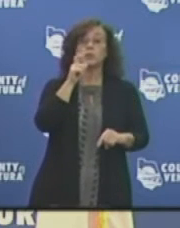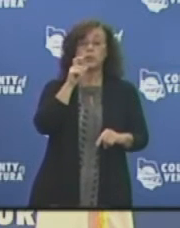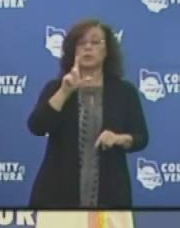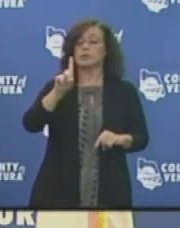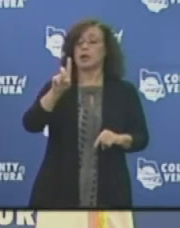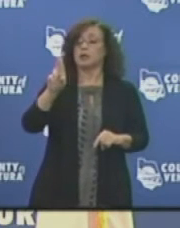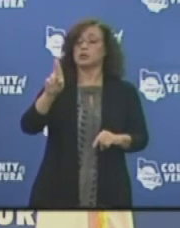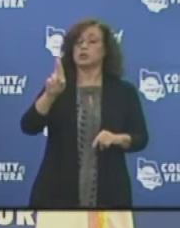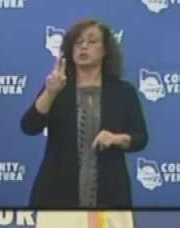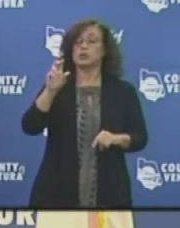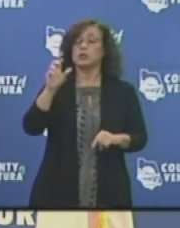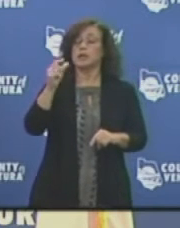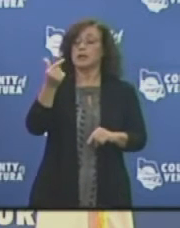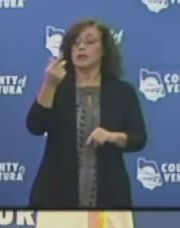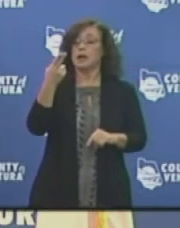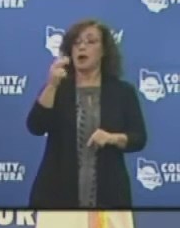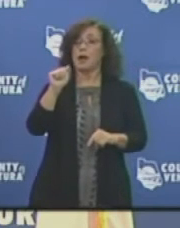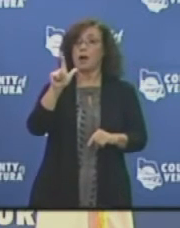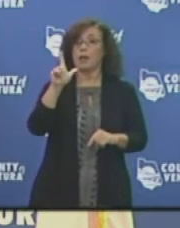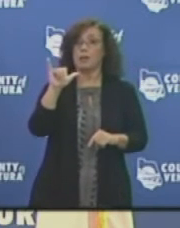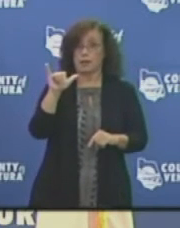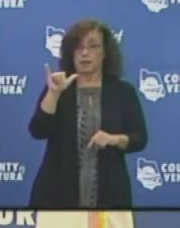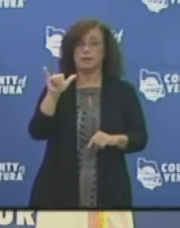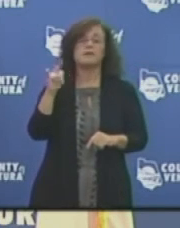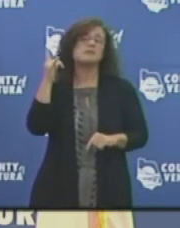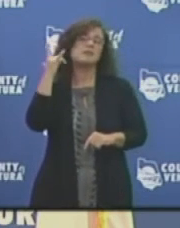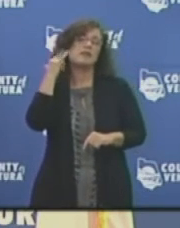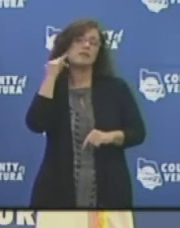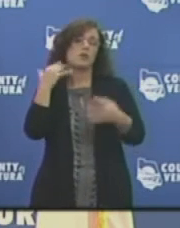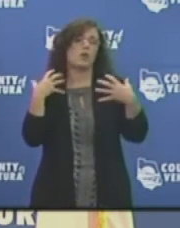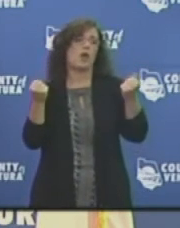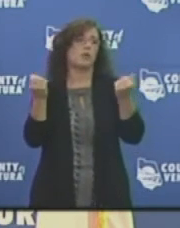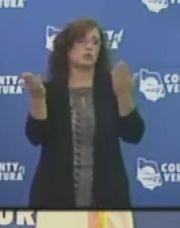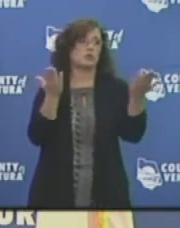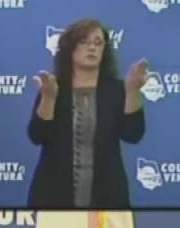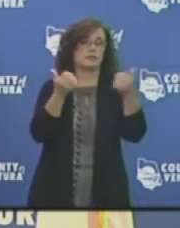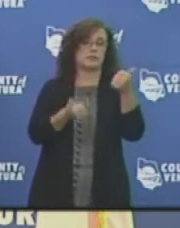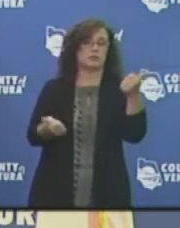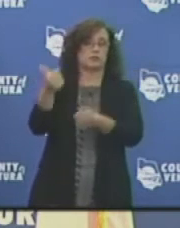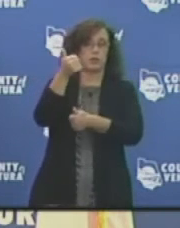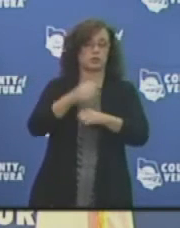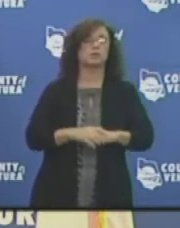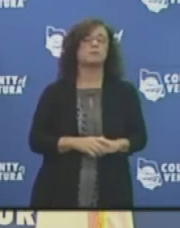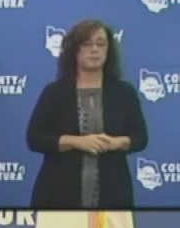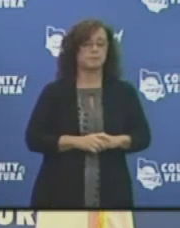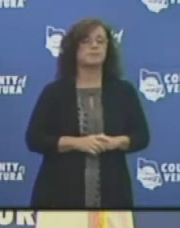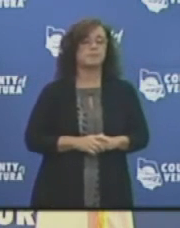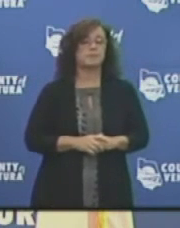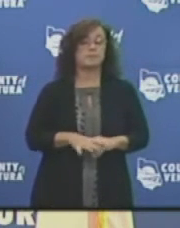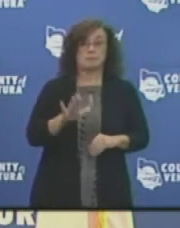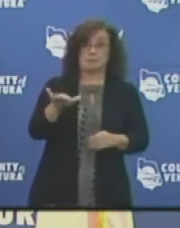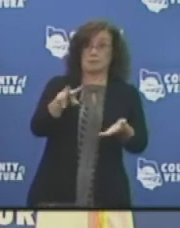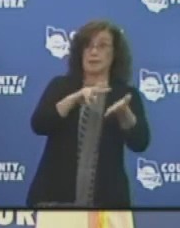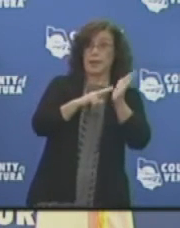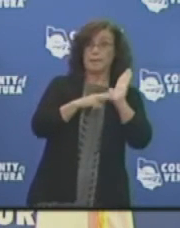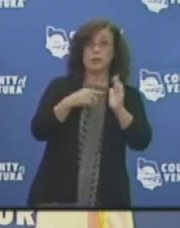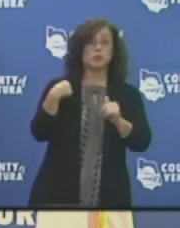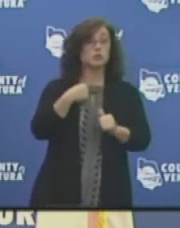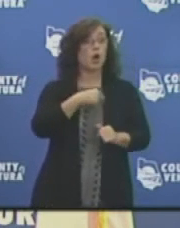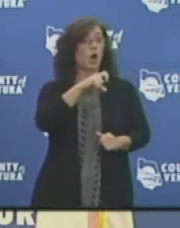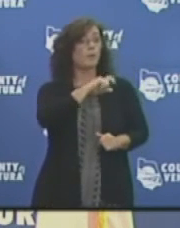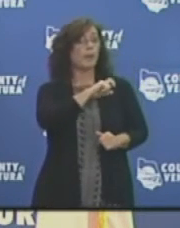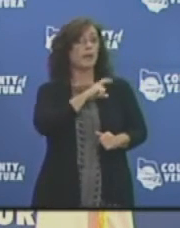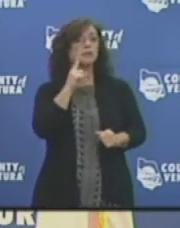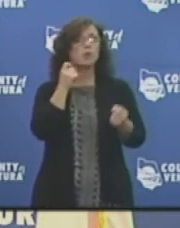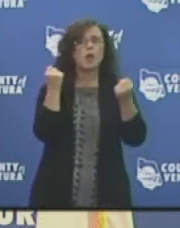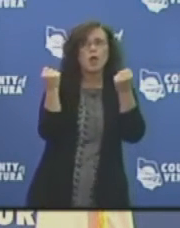Ghali, on Thursday. But don't expect to find law enforcement patrolling the streets, looking